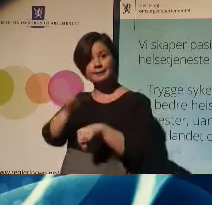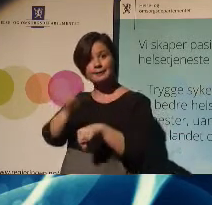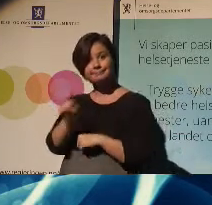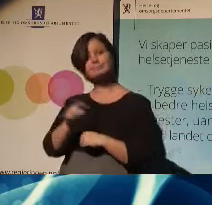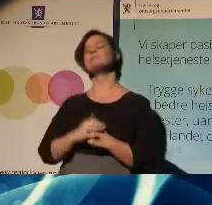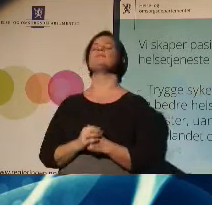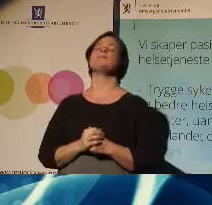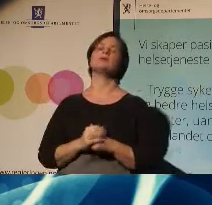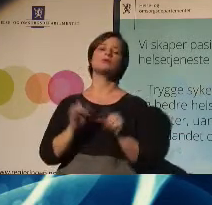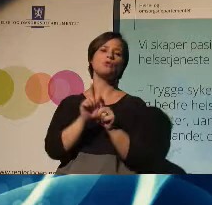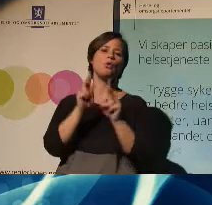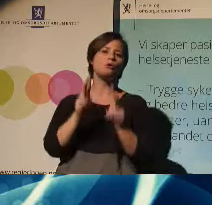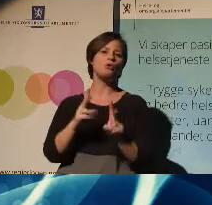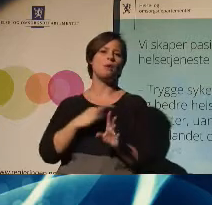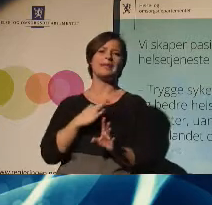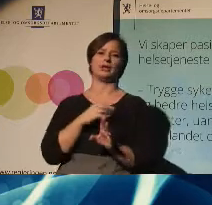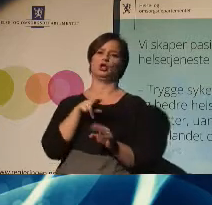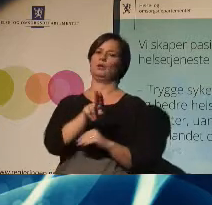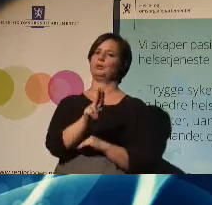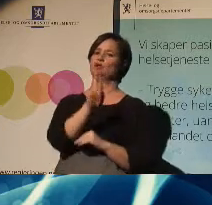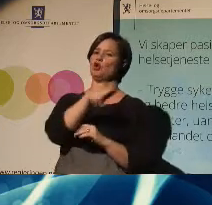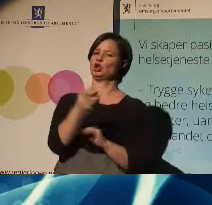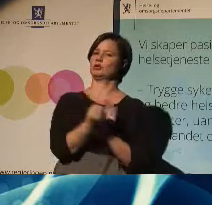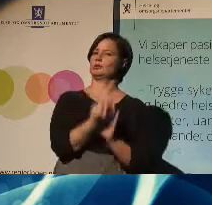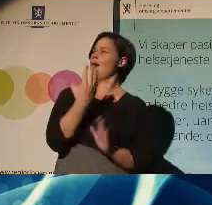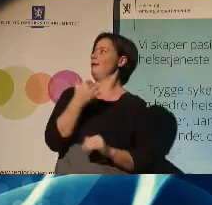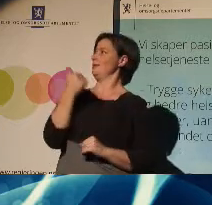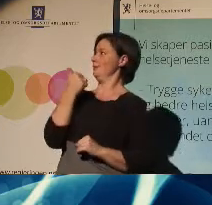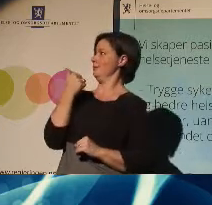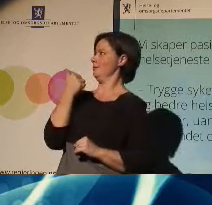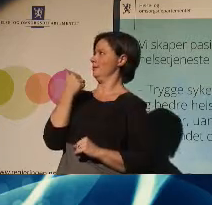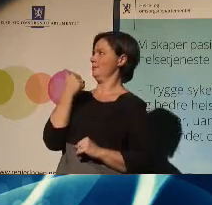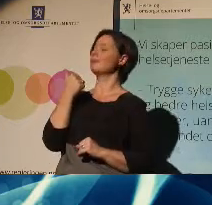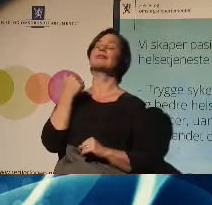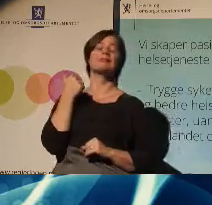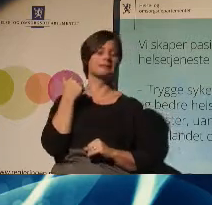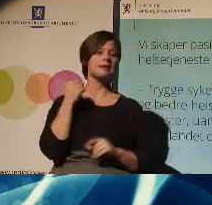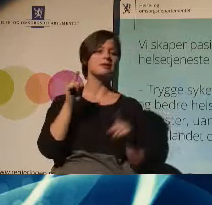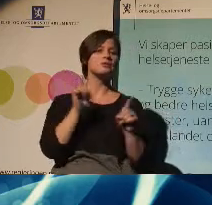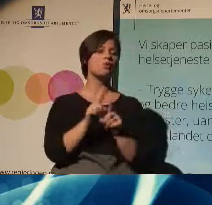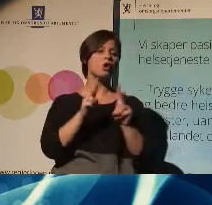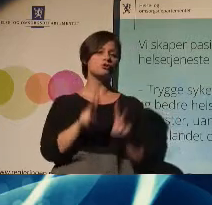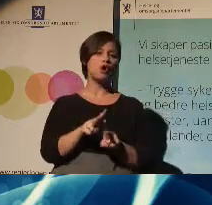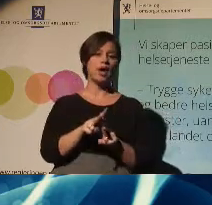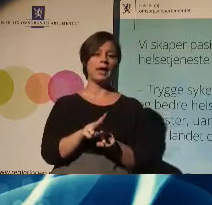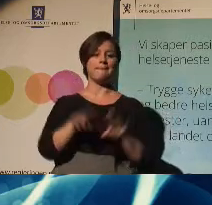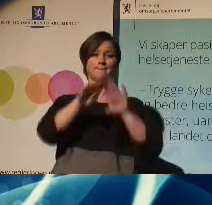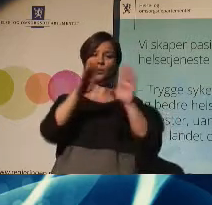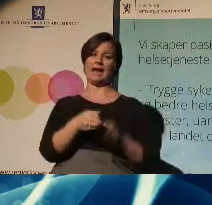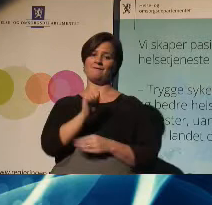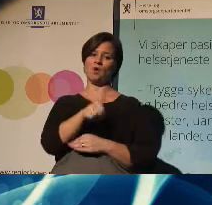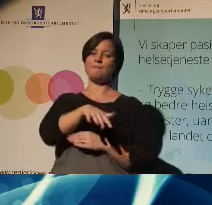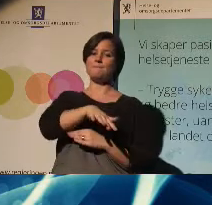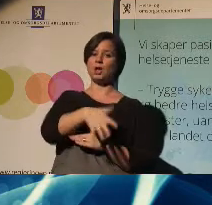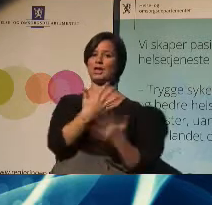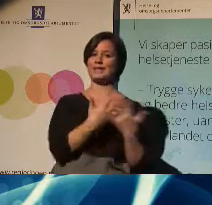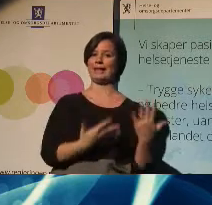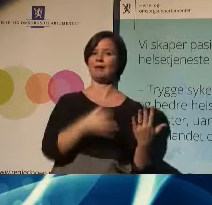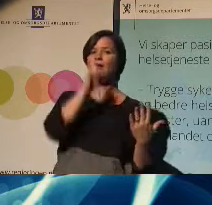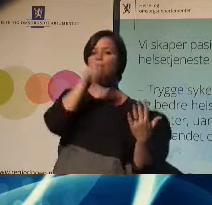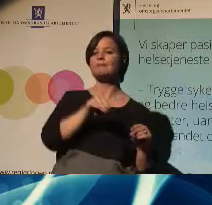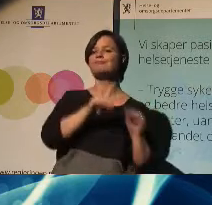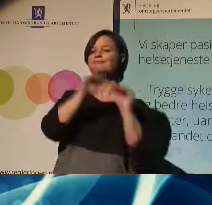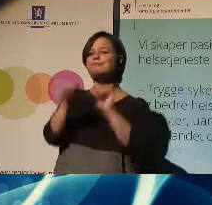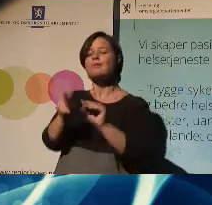is a typical Norwegian slide, that eventually this model for Parkinson's could be used also for